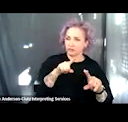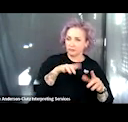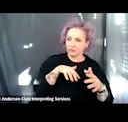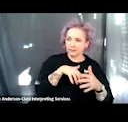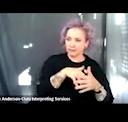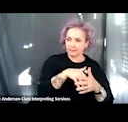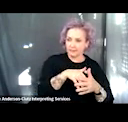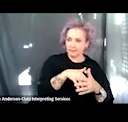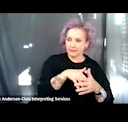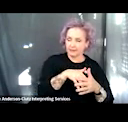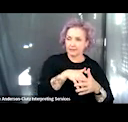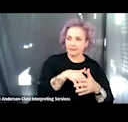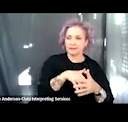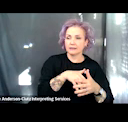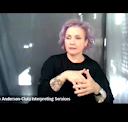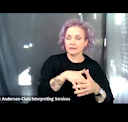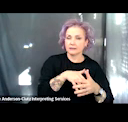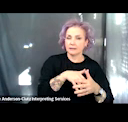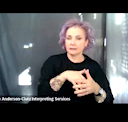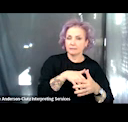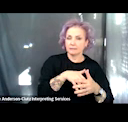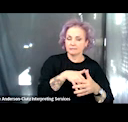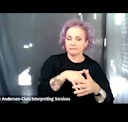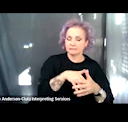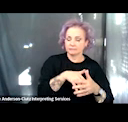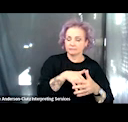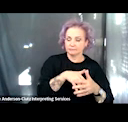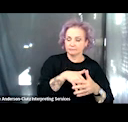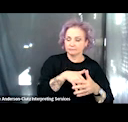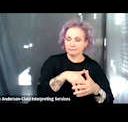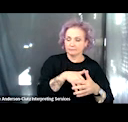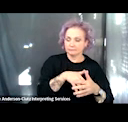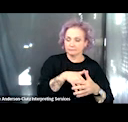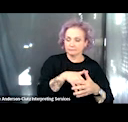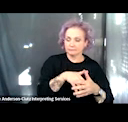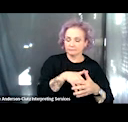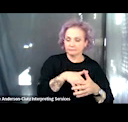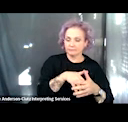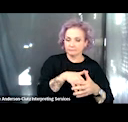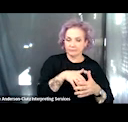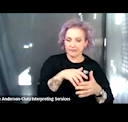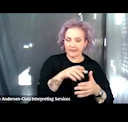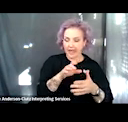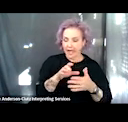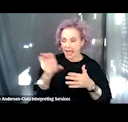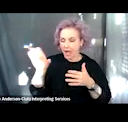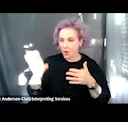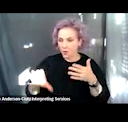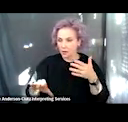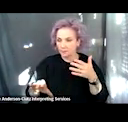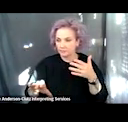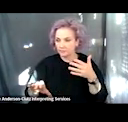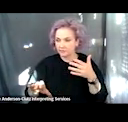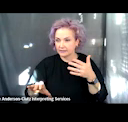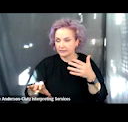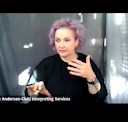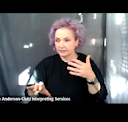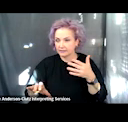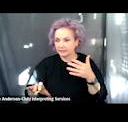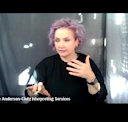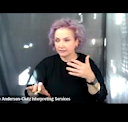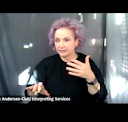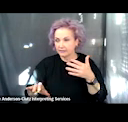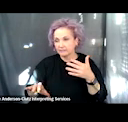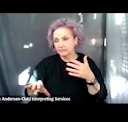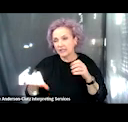infection, the outcomes that we get, I kind of like to classify them broadly into two camps. The